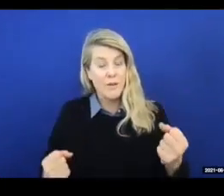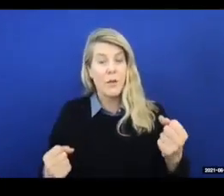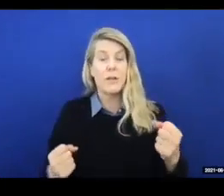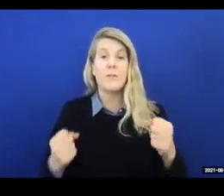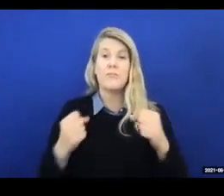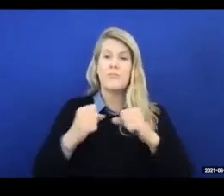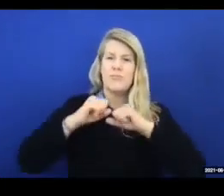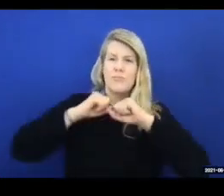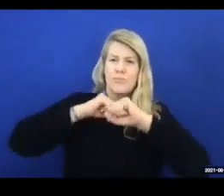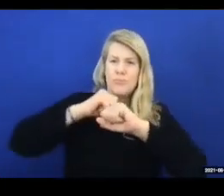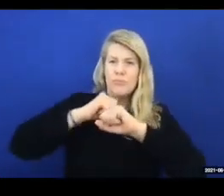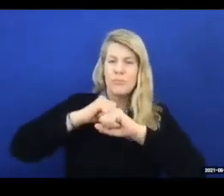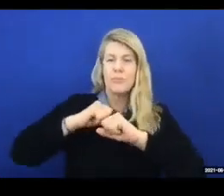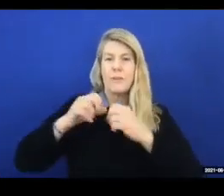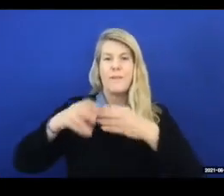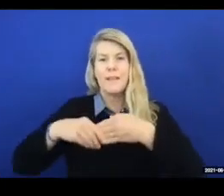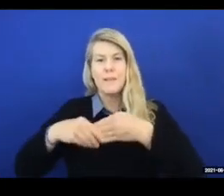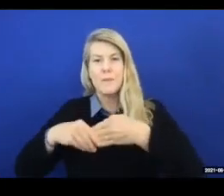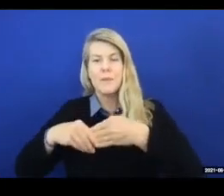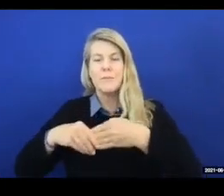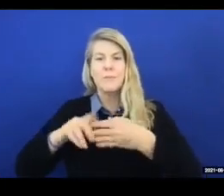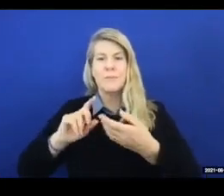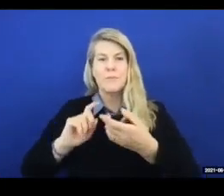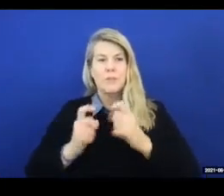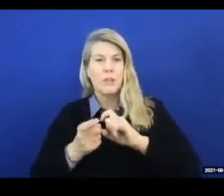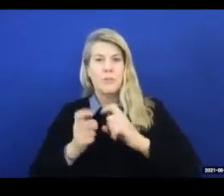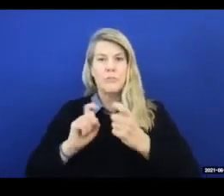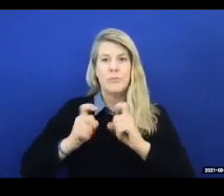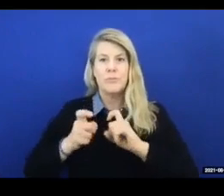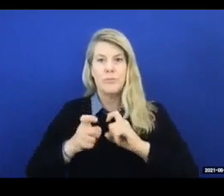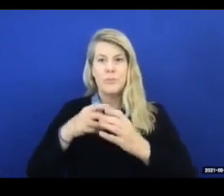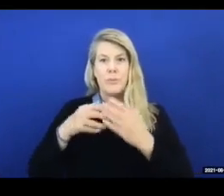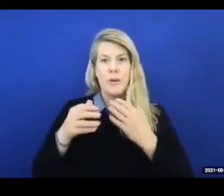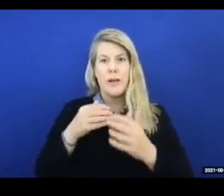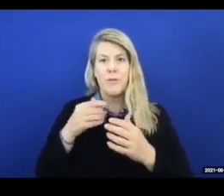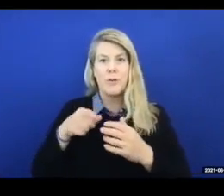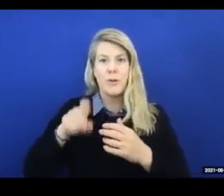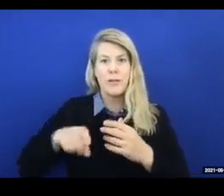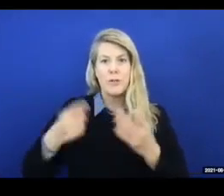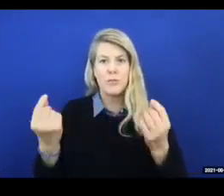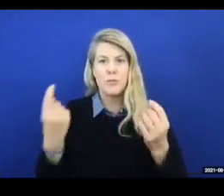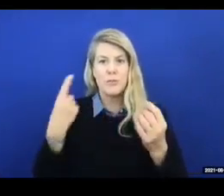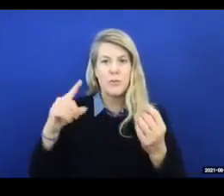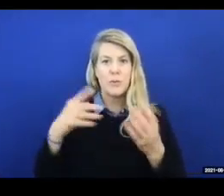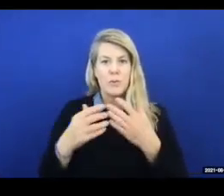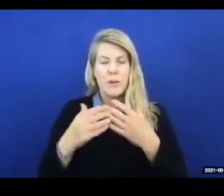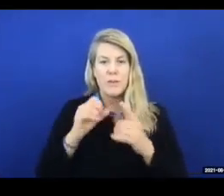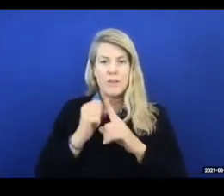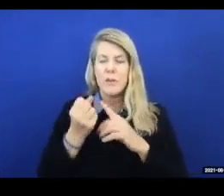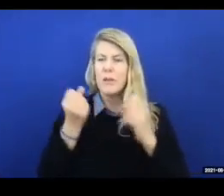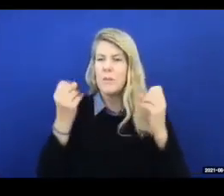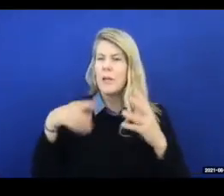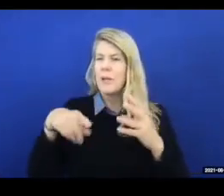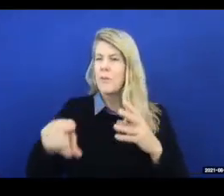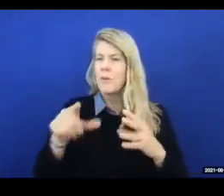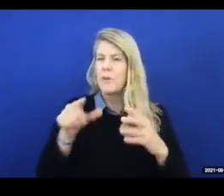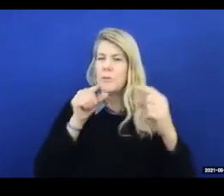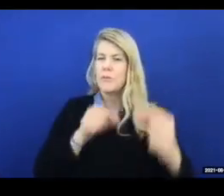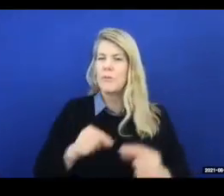resilience, flexibility to quickly adjust and pivot in any situation. Many of you are still struggling